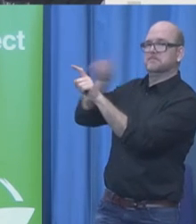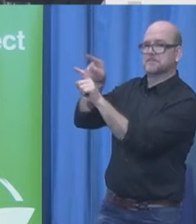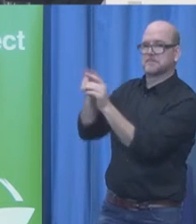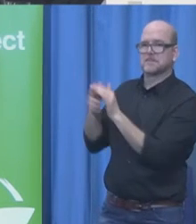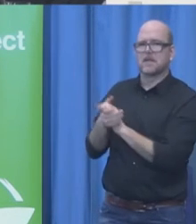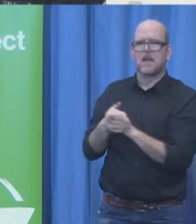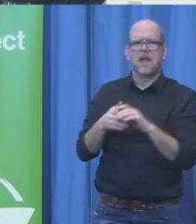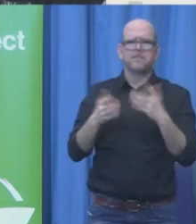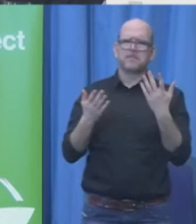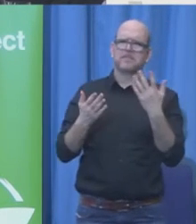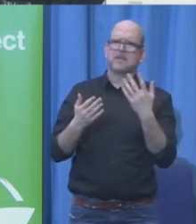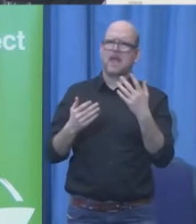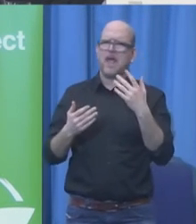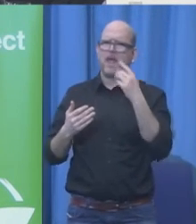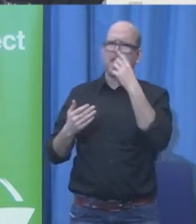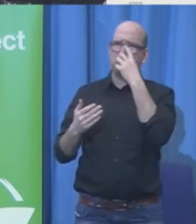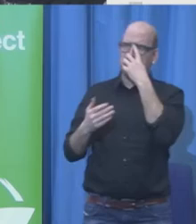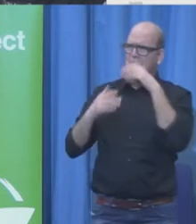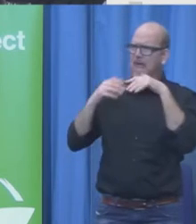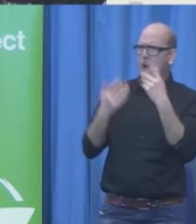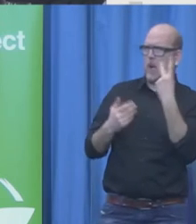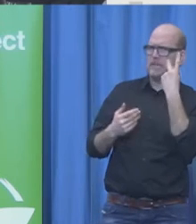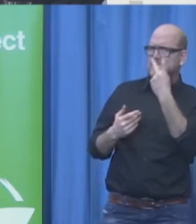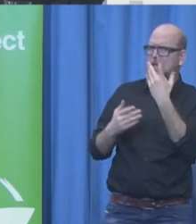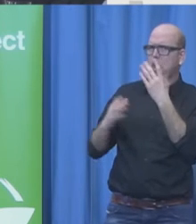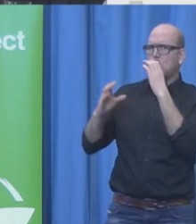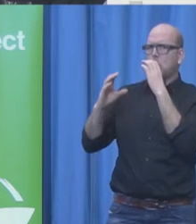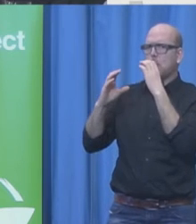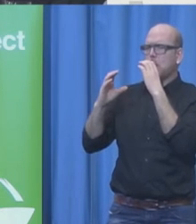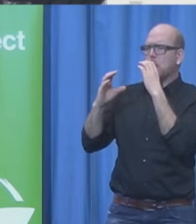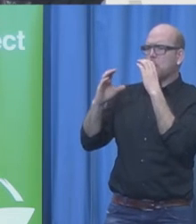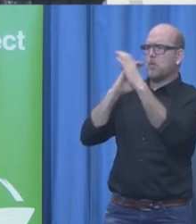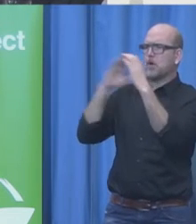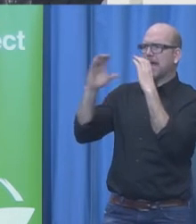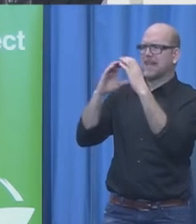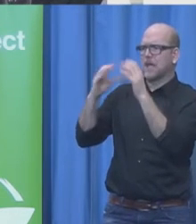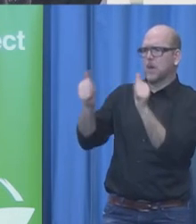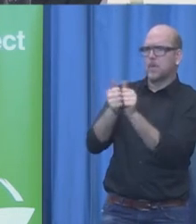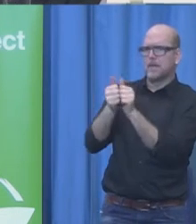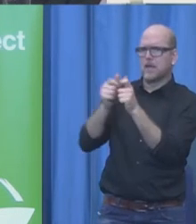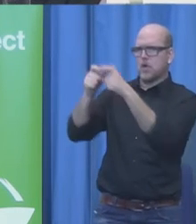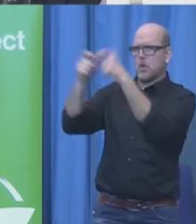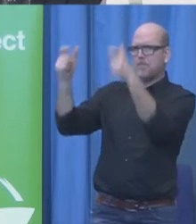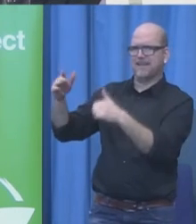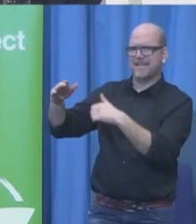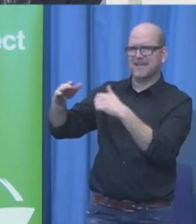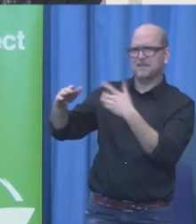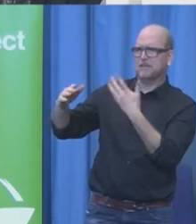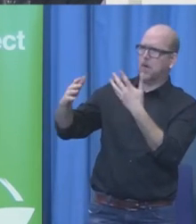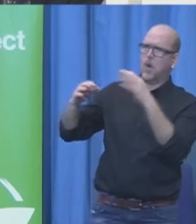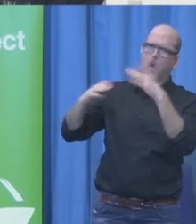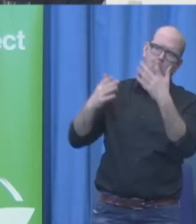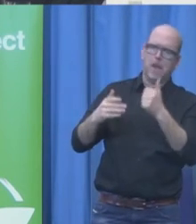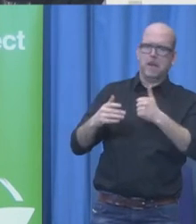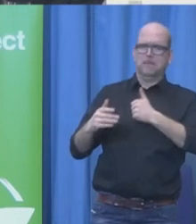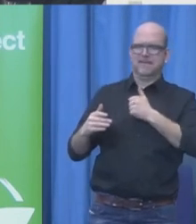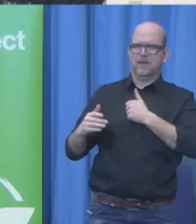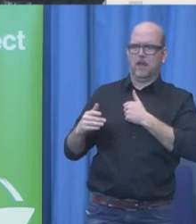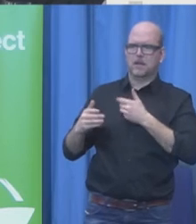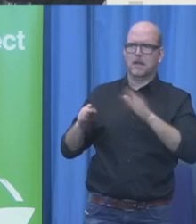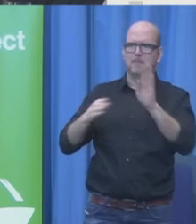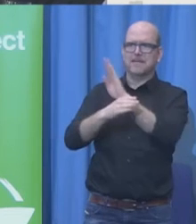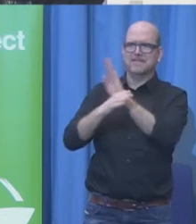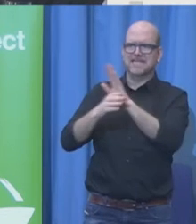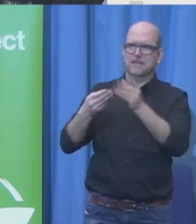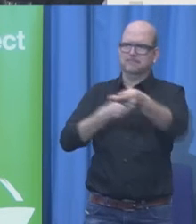engagement with the private sector. There are no quotas for the private sector, and there is no incentives to